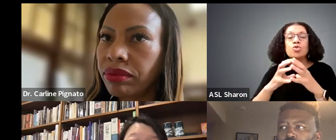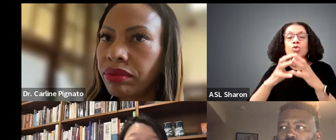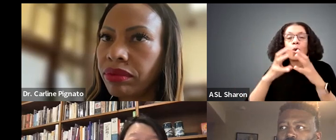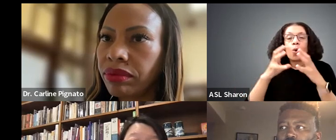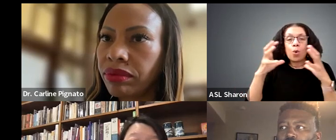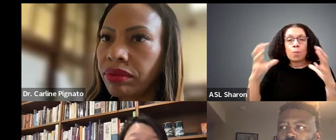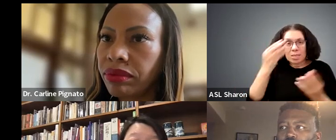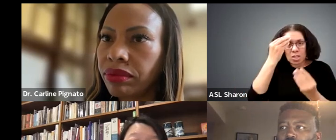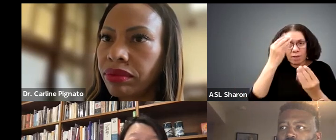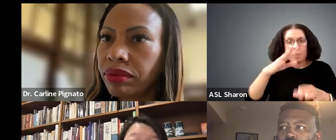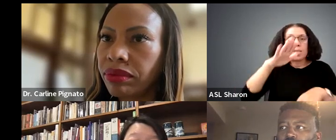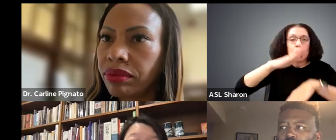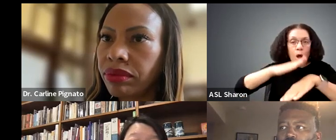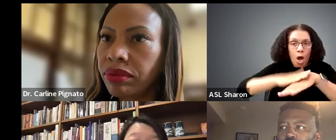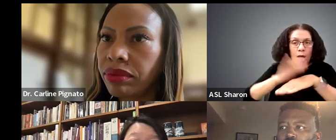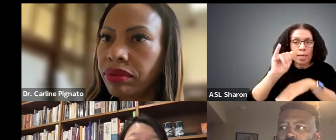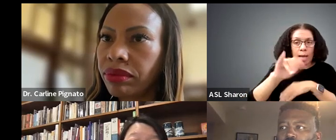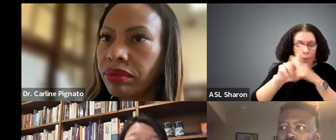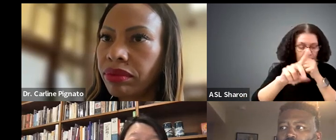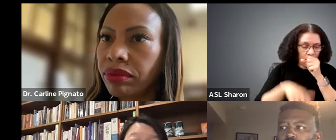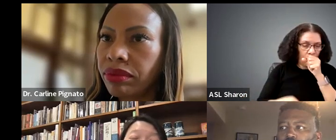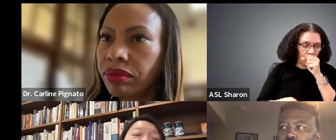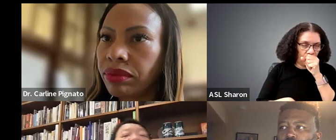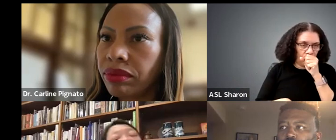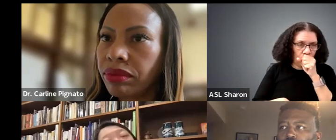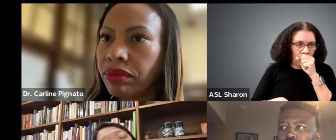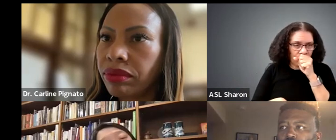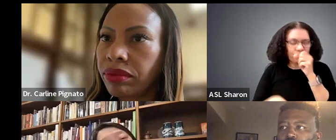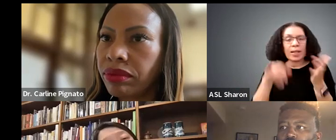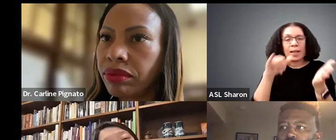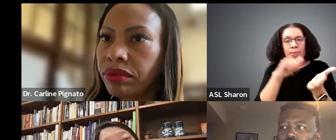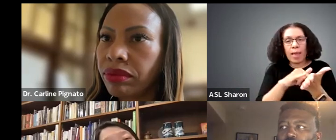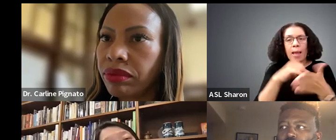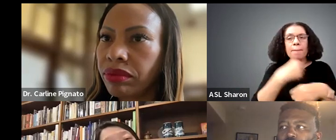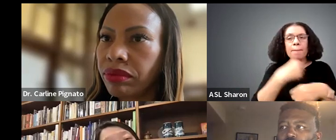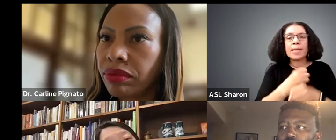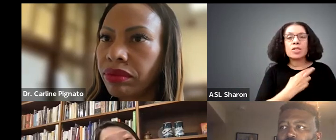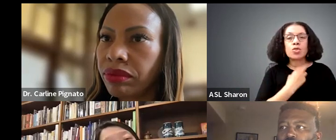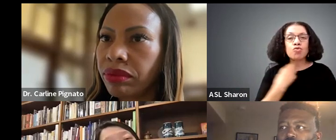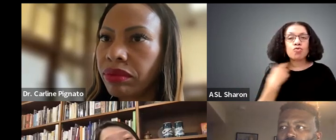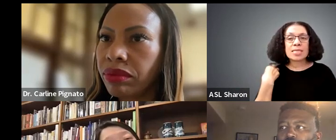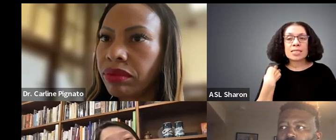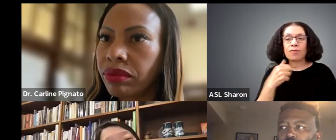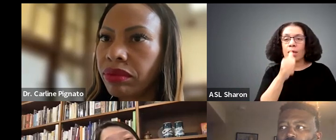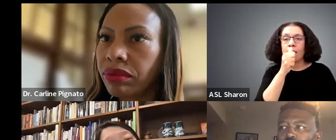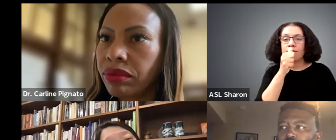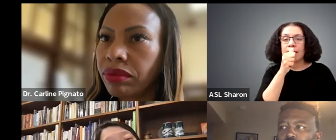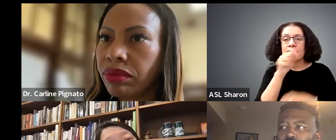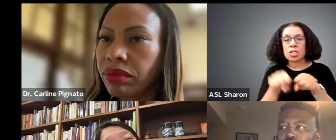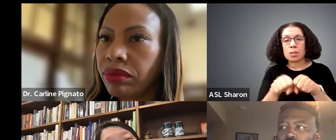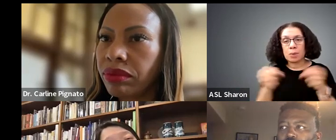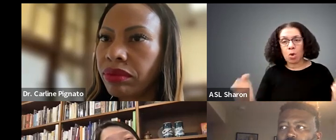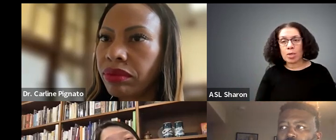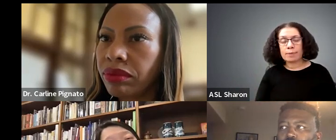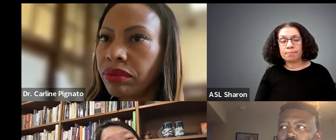on that iPad that if we send out in advance, that creates a risk for the confidentiality loop. Okay, and that's